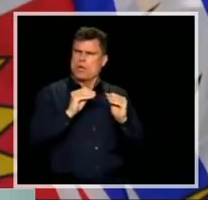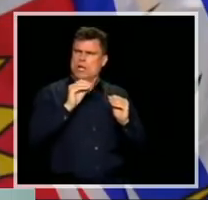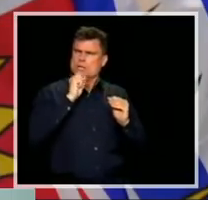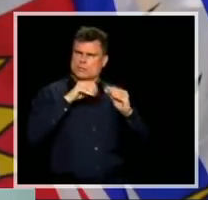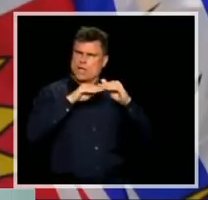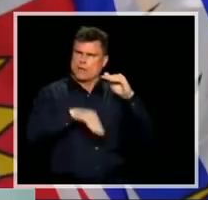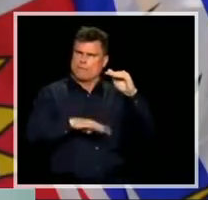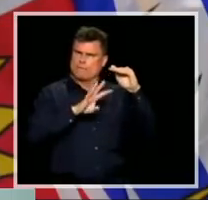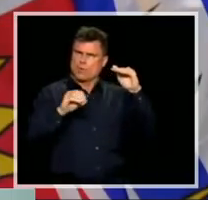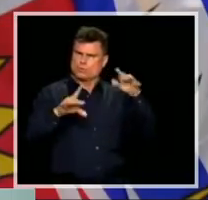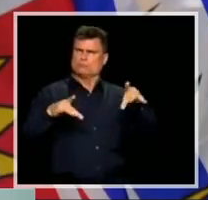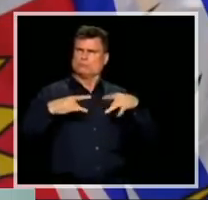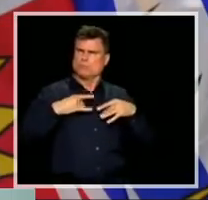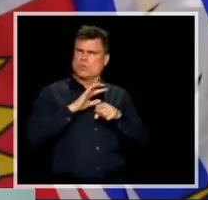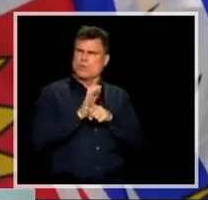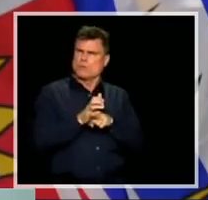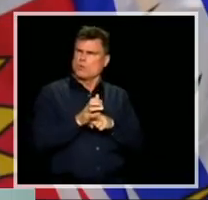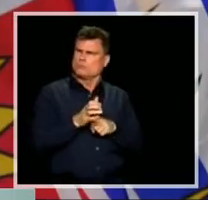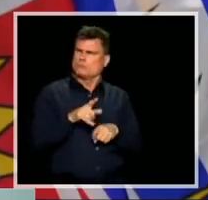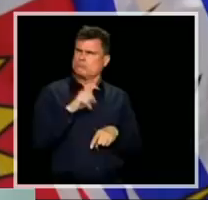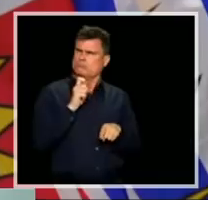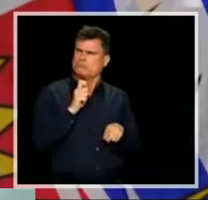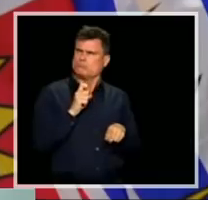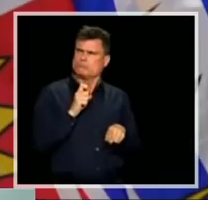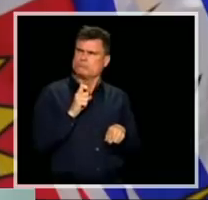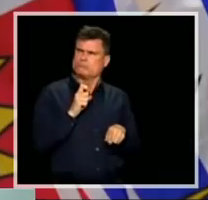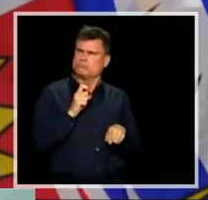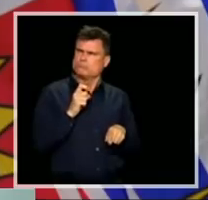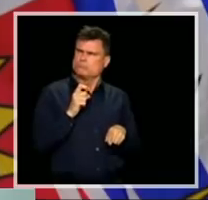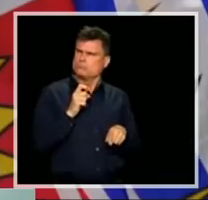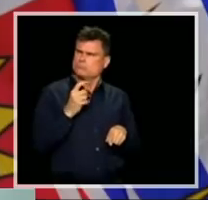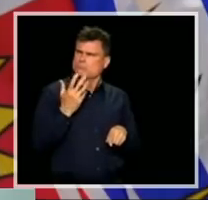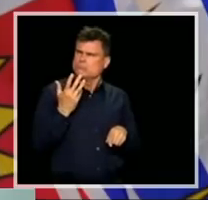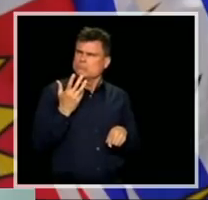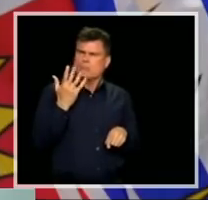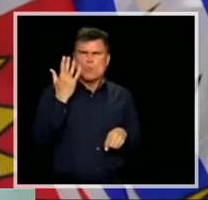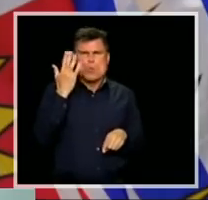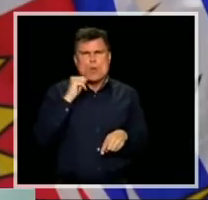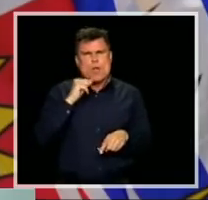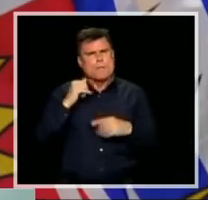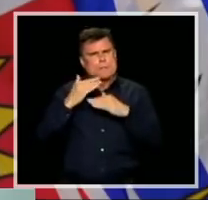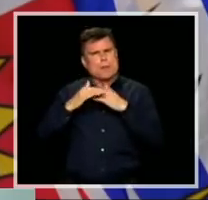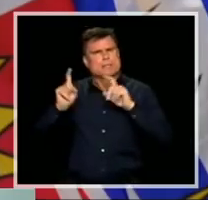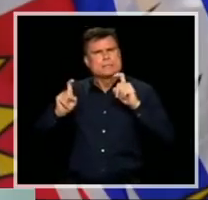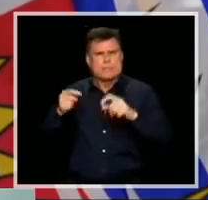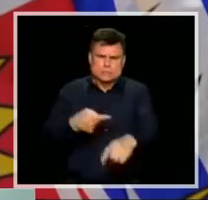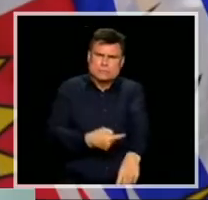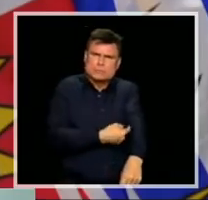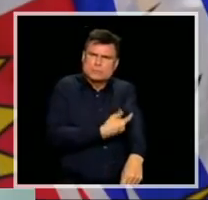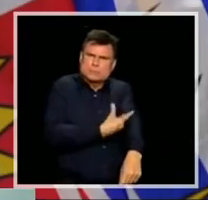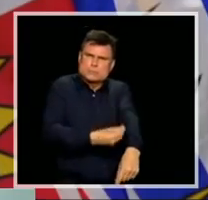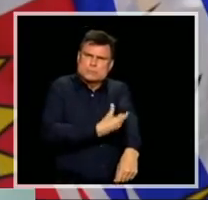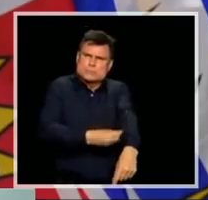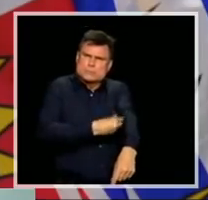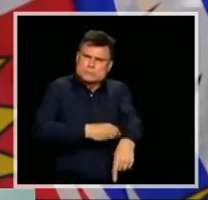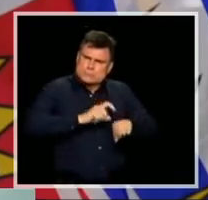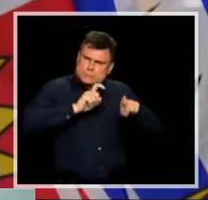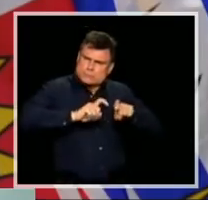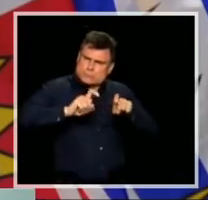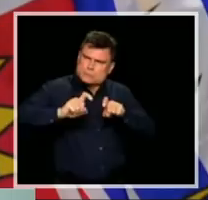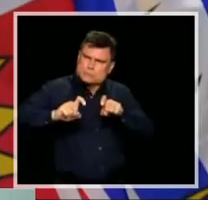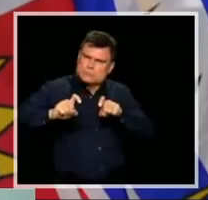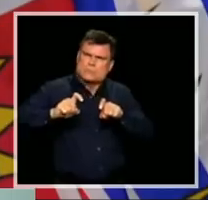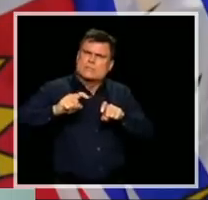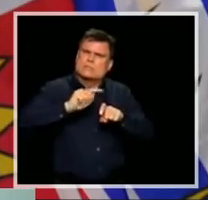to be younger people as well. So my understanding from my discussions with my colleagues in Washington State is that they're seeing a